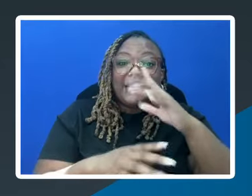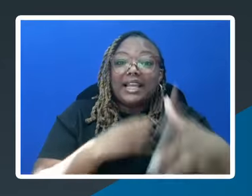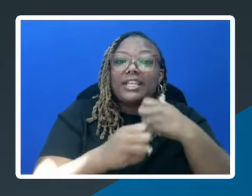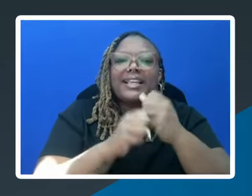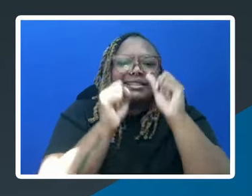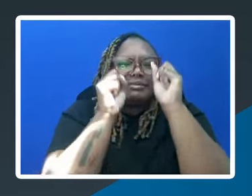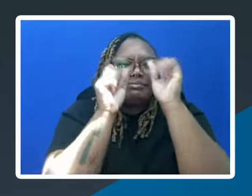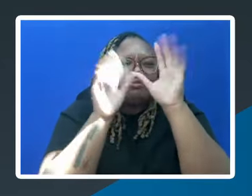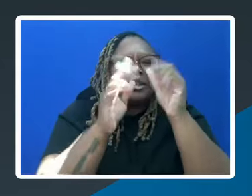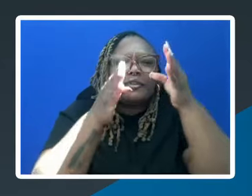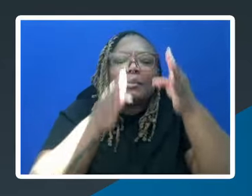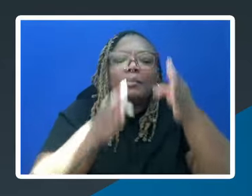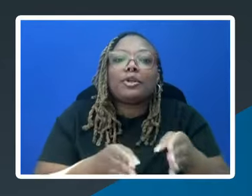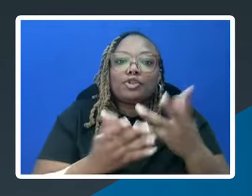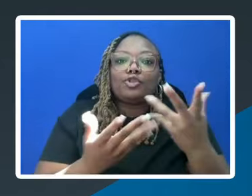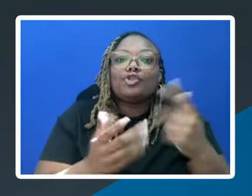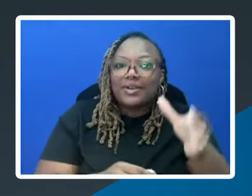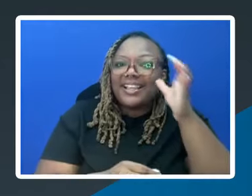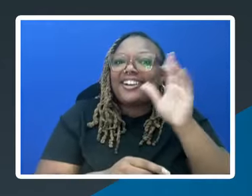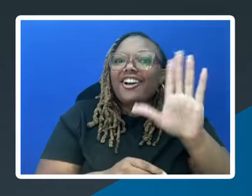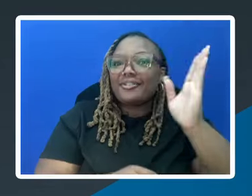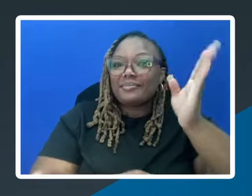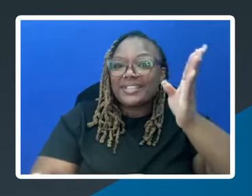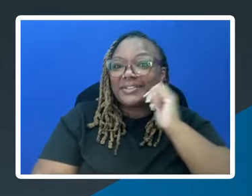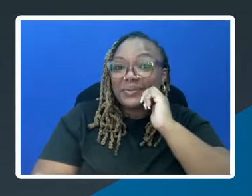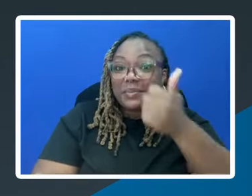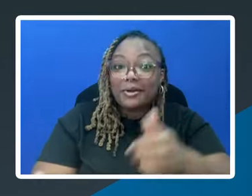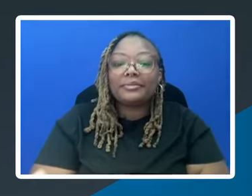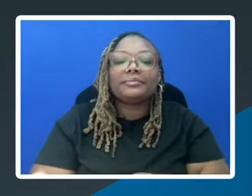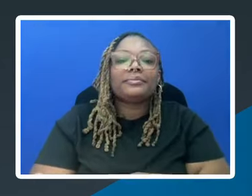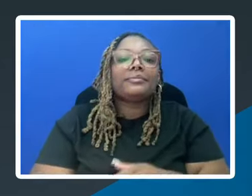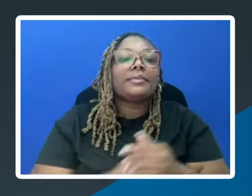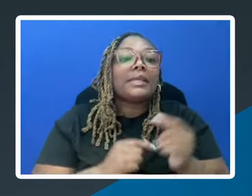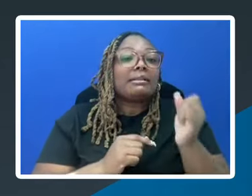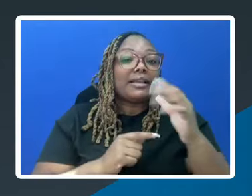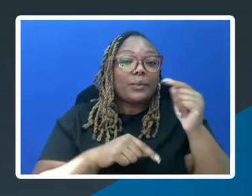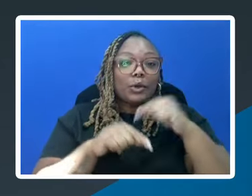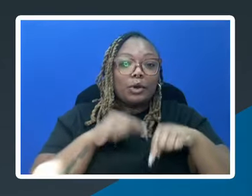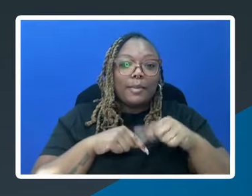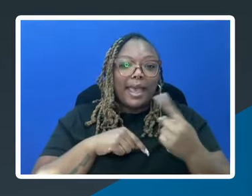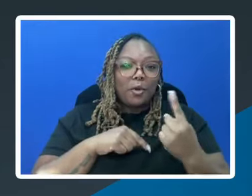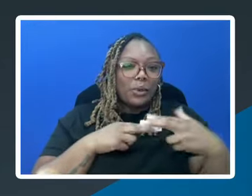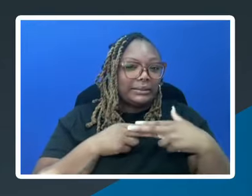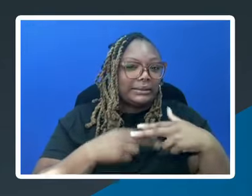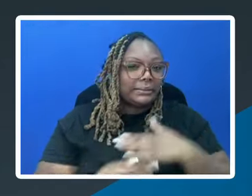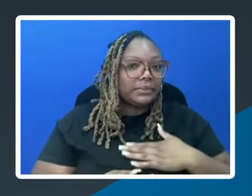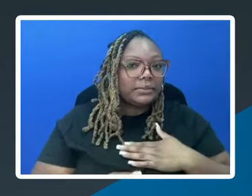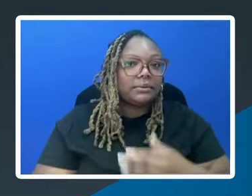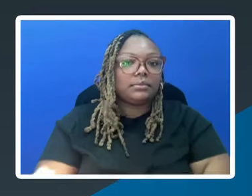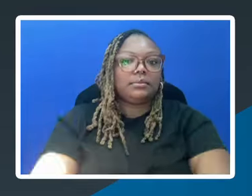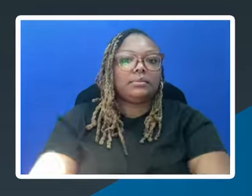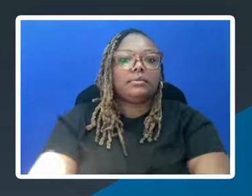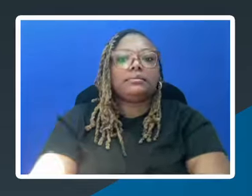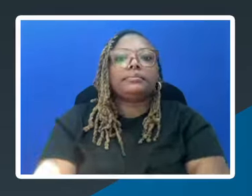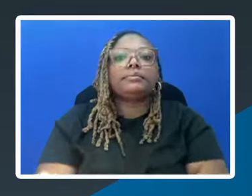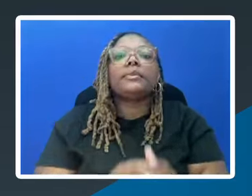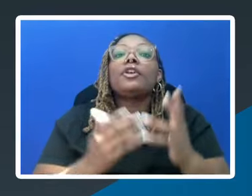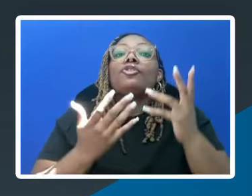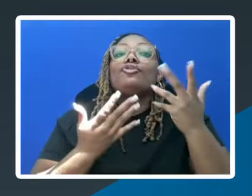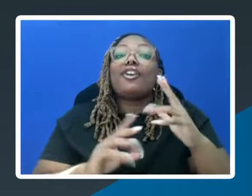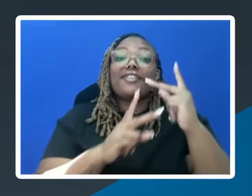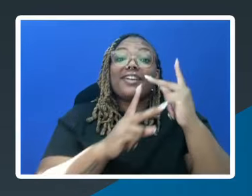definitely want to hear from. So if we could go back just one slide, as you probably have already figured out, our